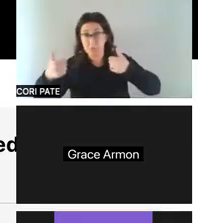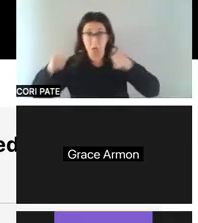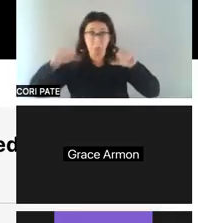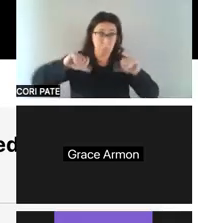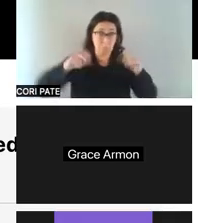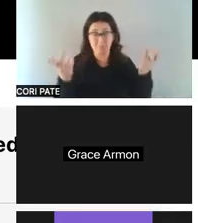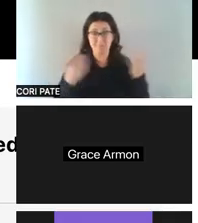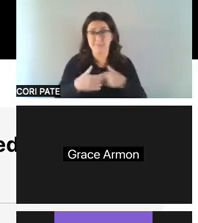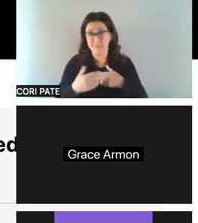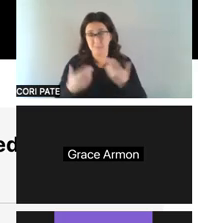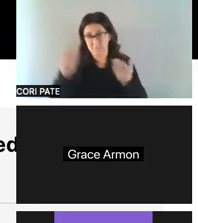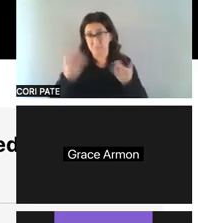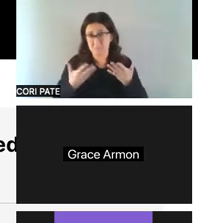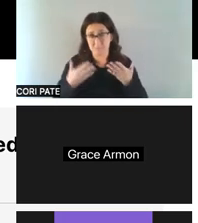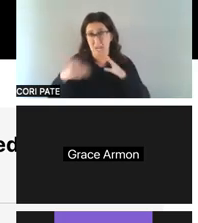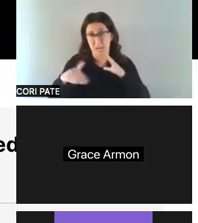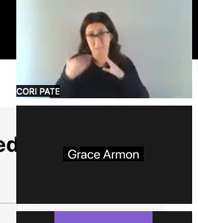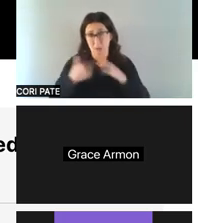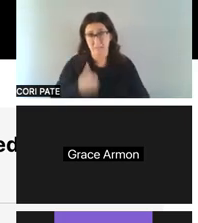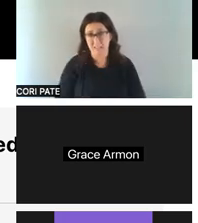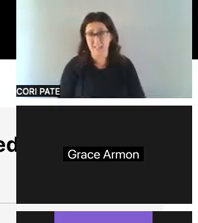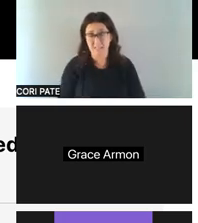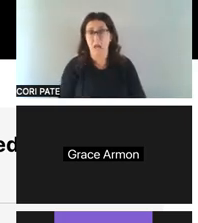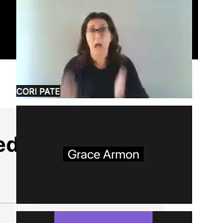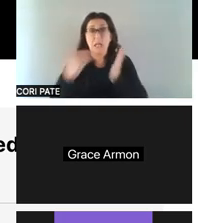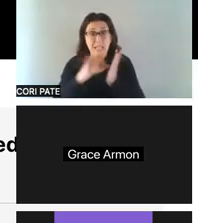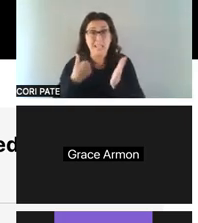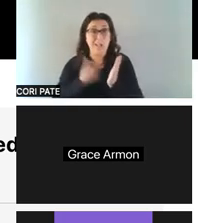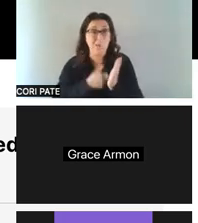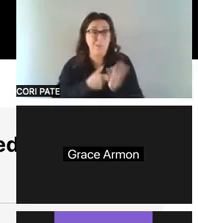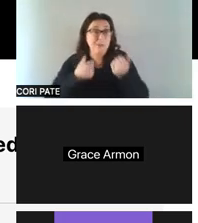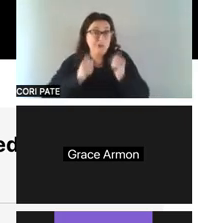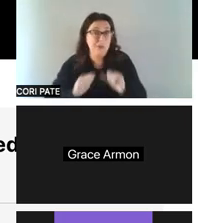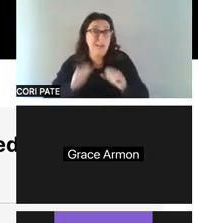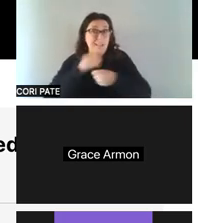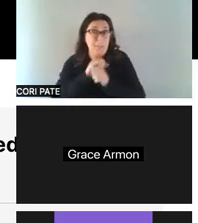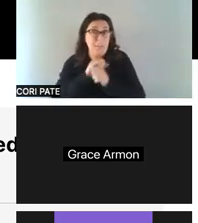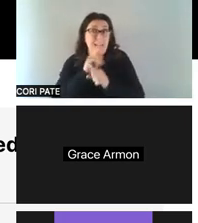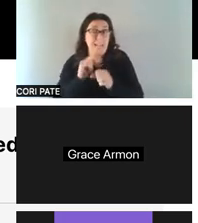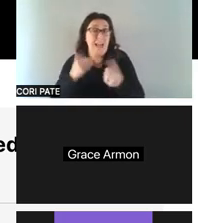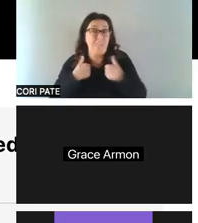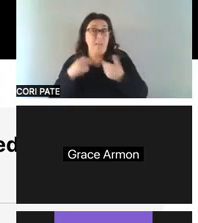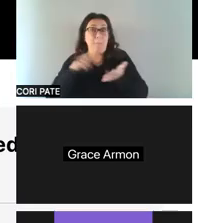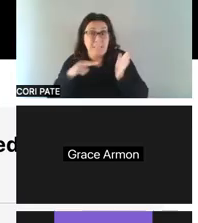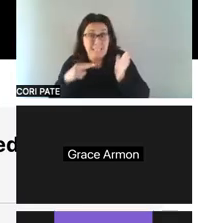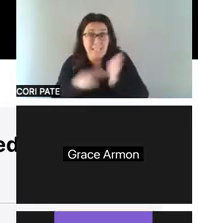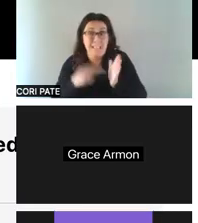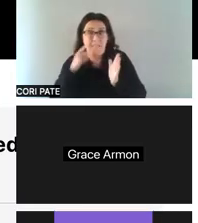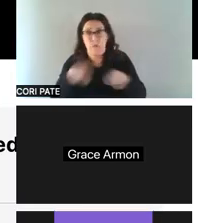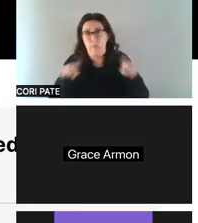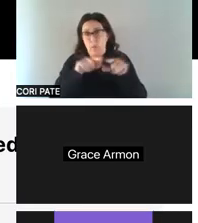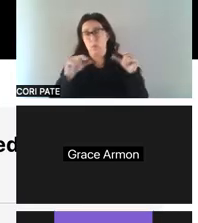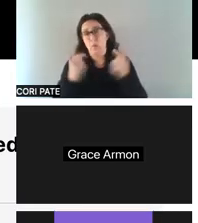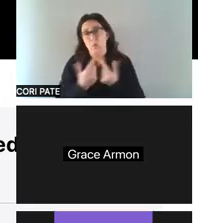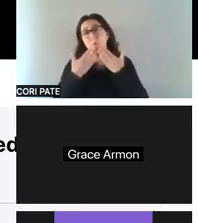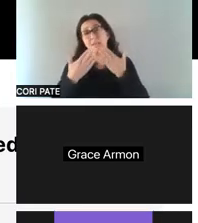be good. But again, we're trying to make these as meaningful as possible for the group. So thank you very much for